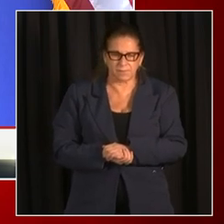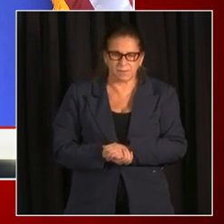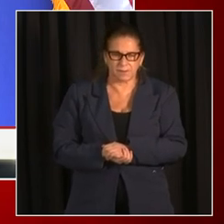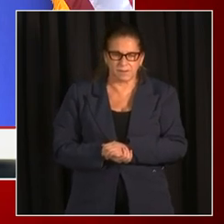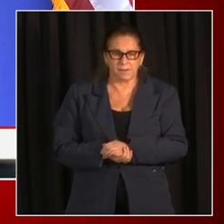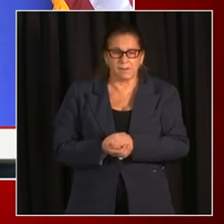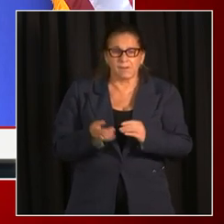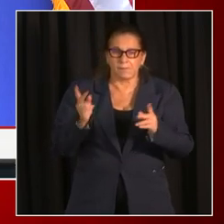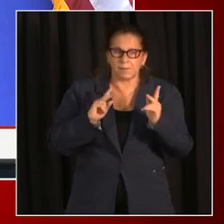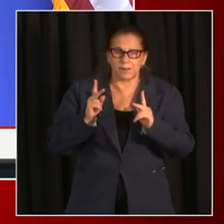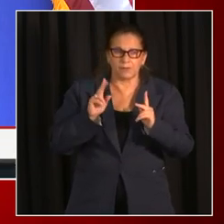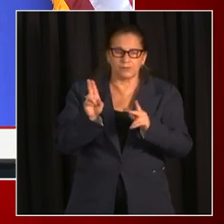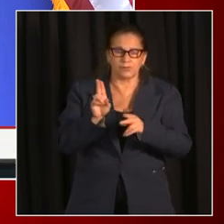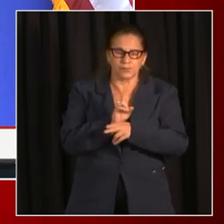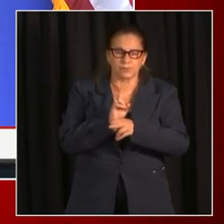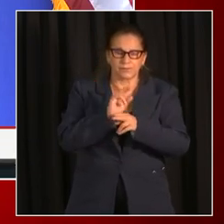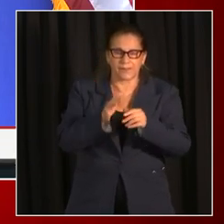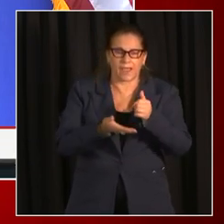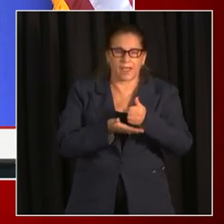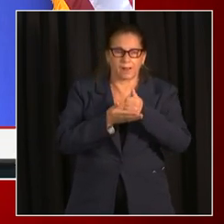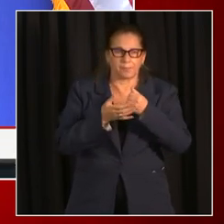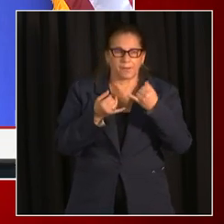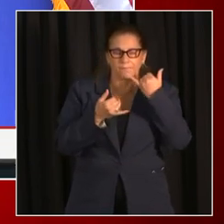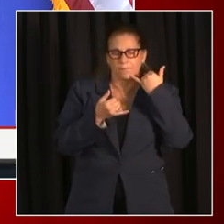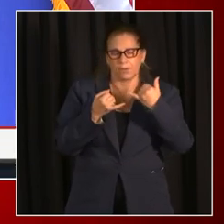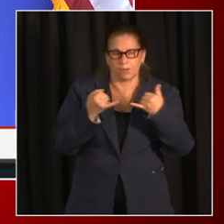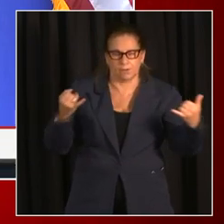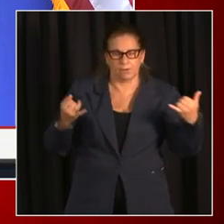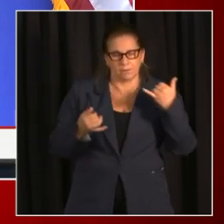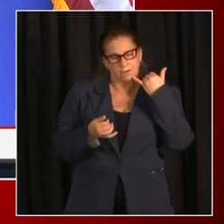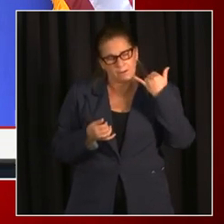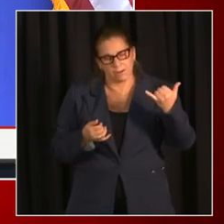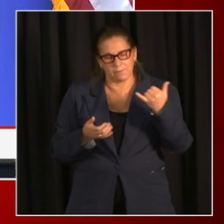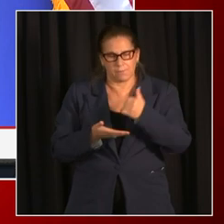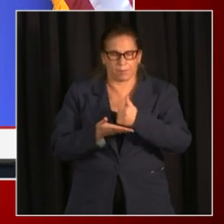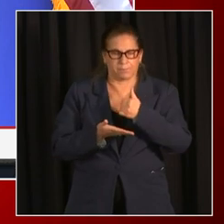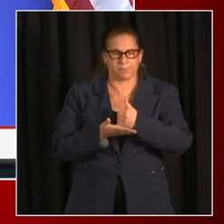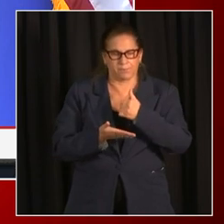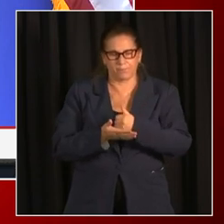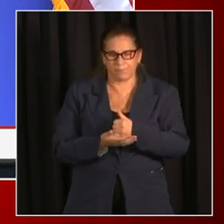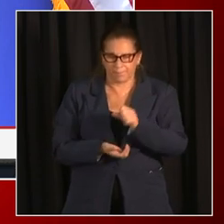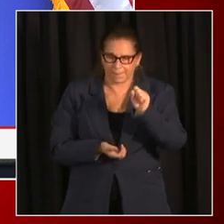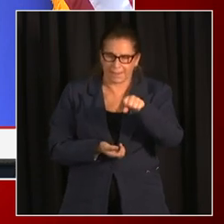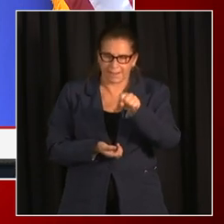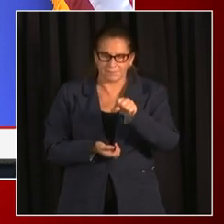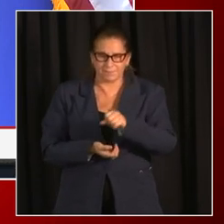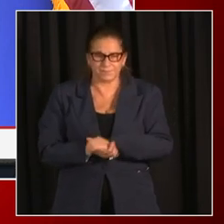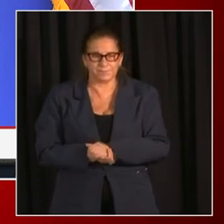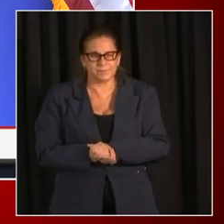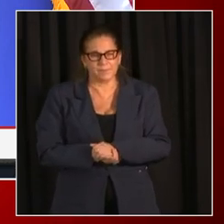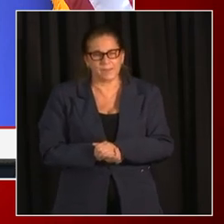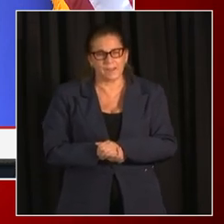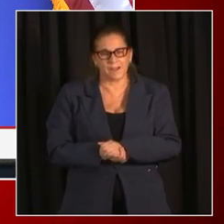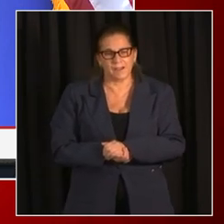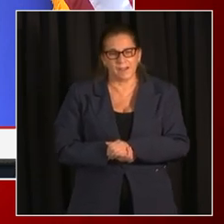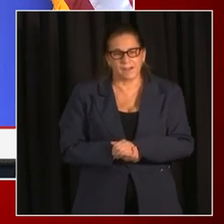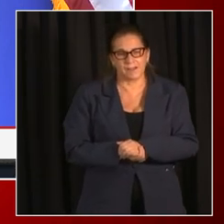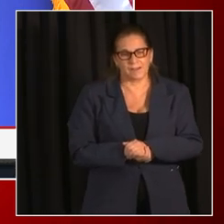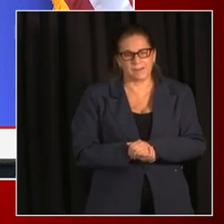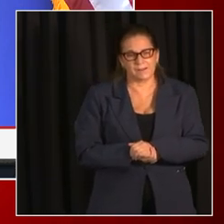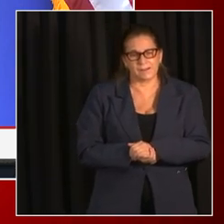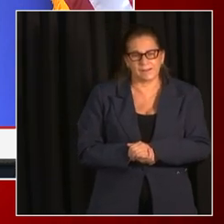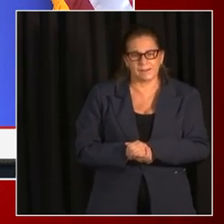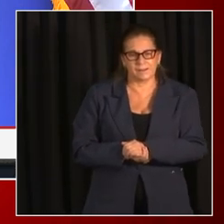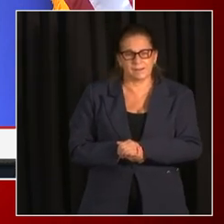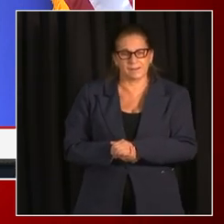using that Access Helpline right now. The amount of adjustment disorder that people have in our community because